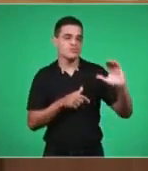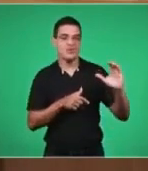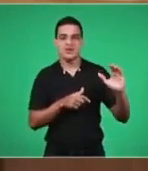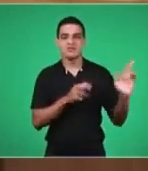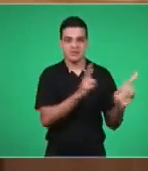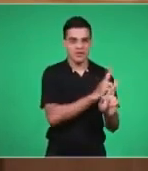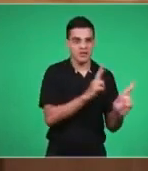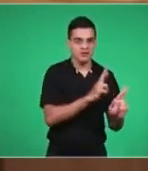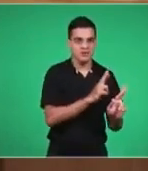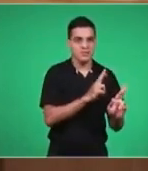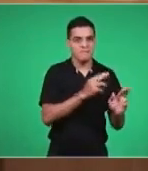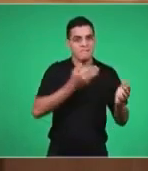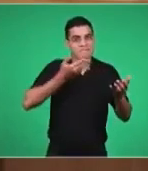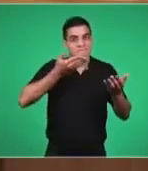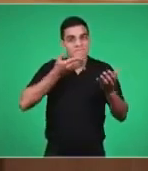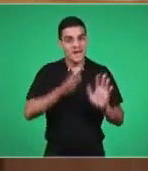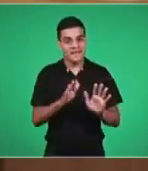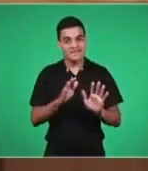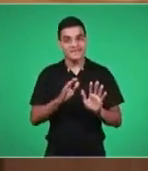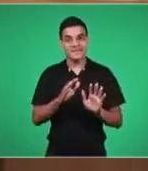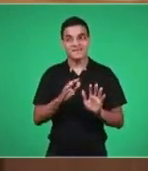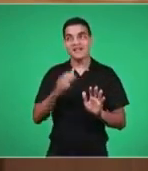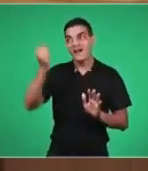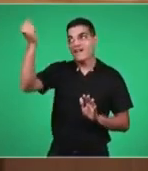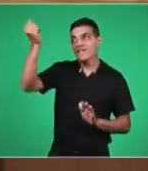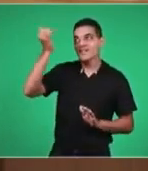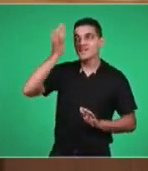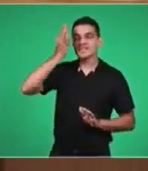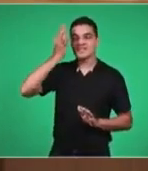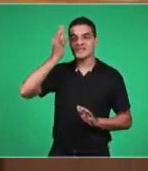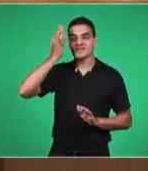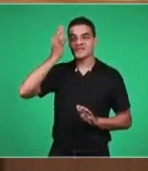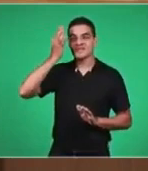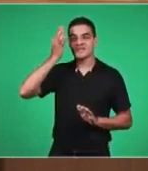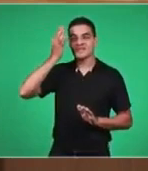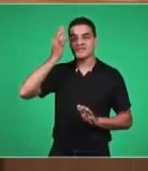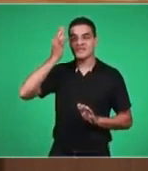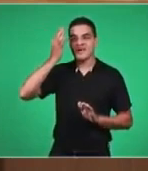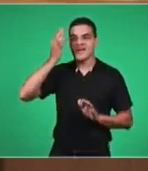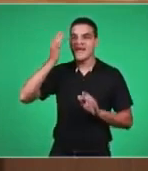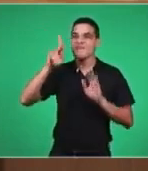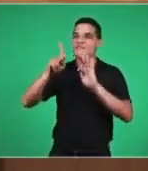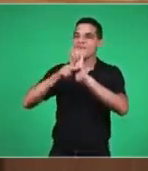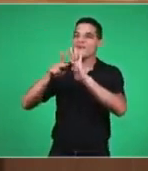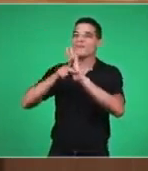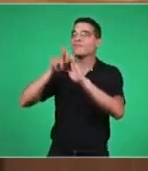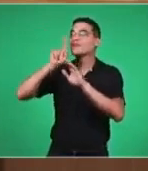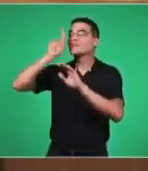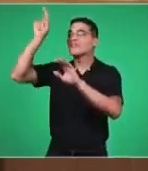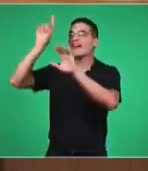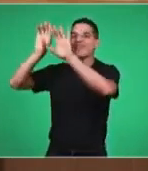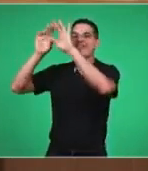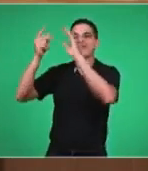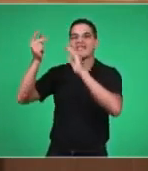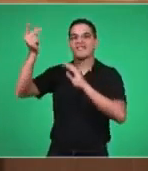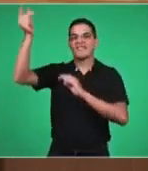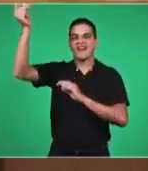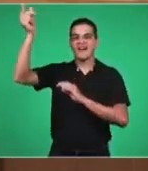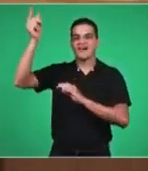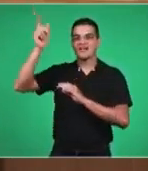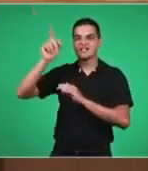Reasoning, what that is science, is in the nature of man. It's with reasoning. But faith